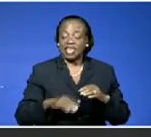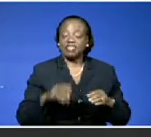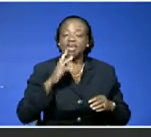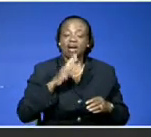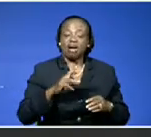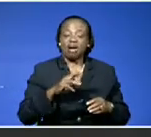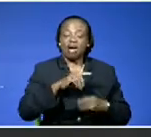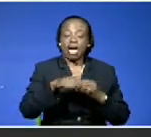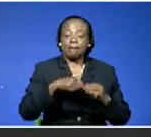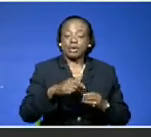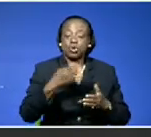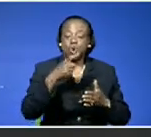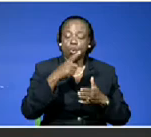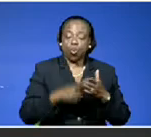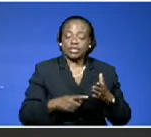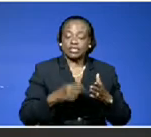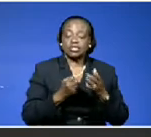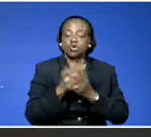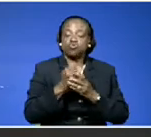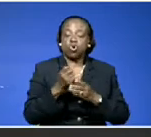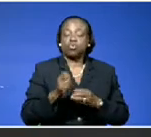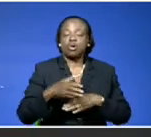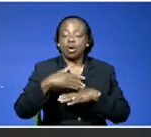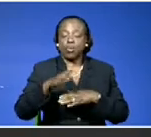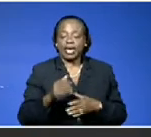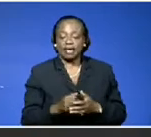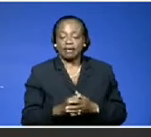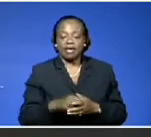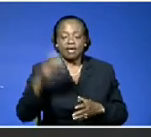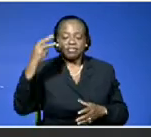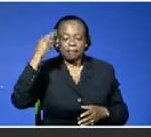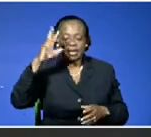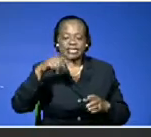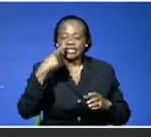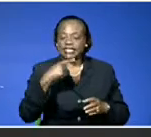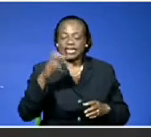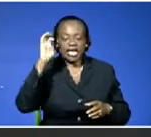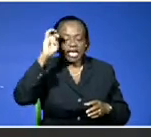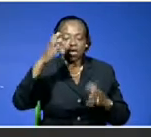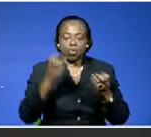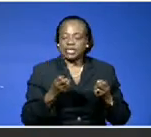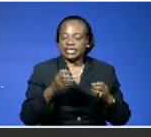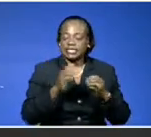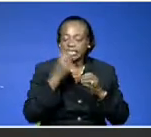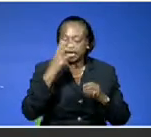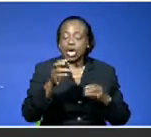Now the minister says going forward he would like to see more Bahamian farmers producing these